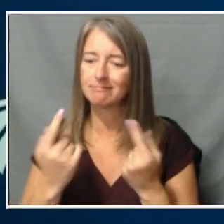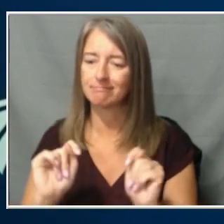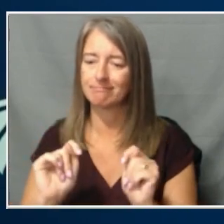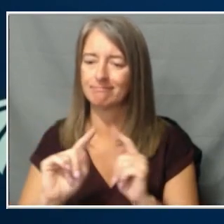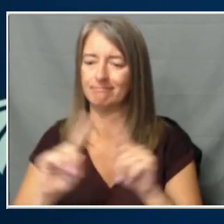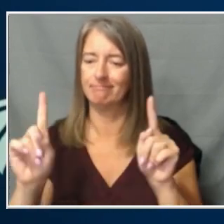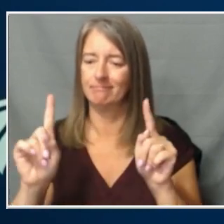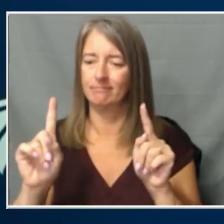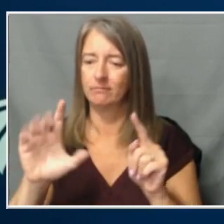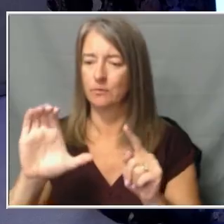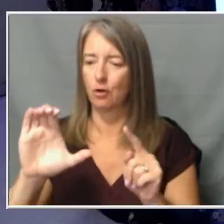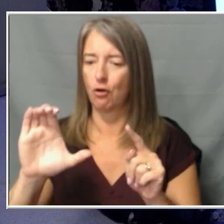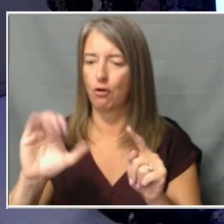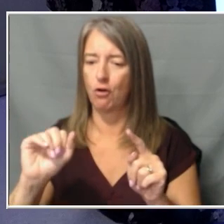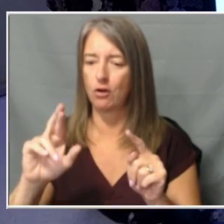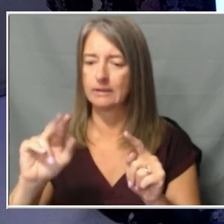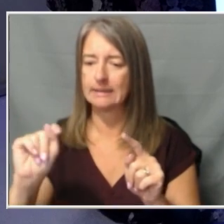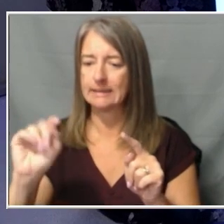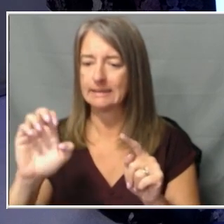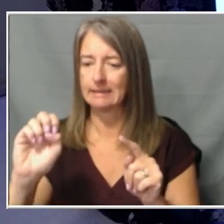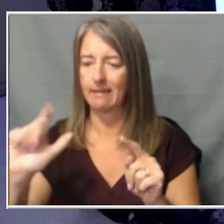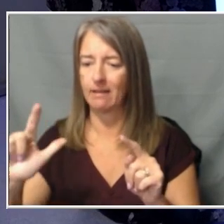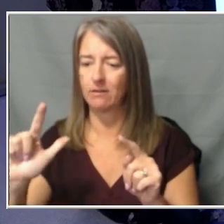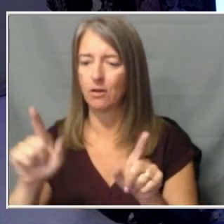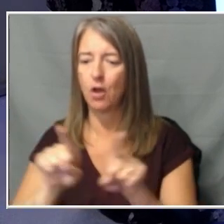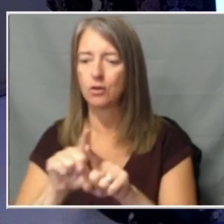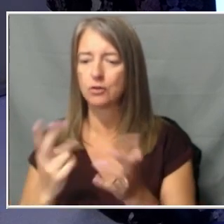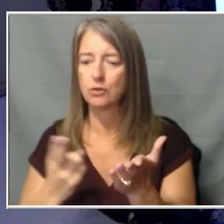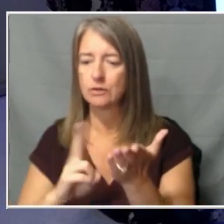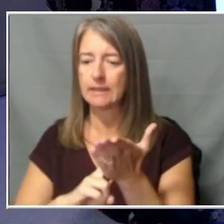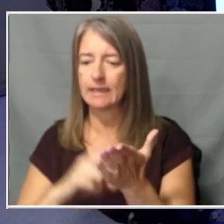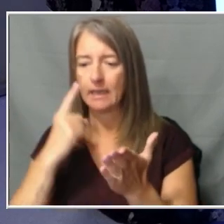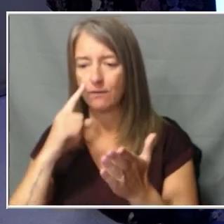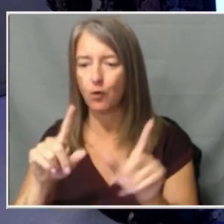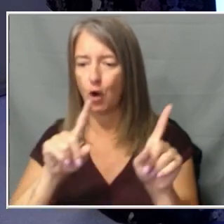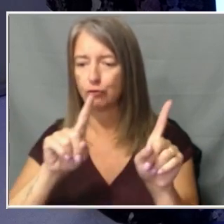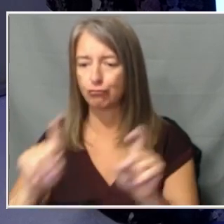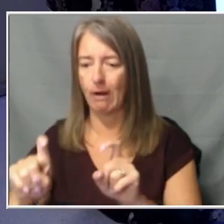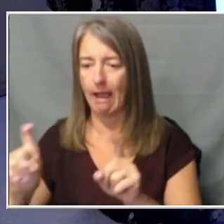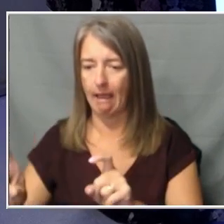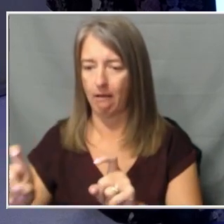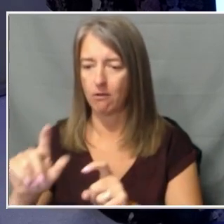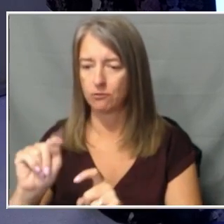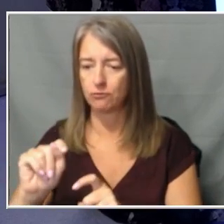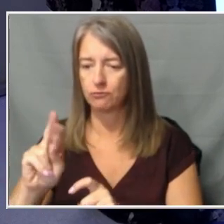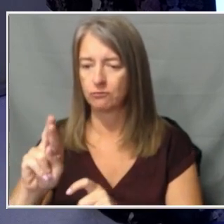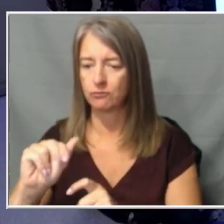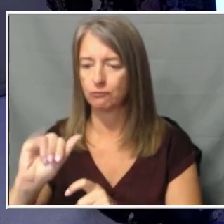of CAR T cell. You were also able, though, to enroll her in a trial. Tell us about that.